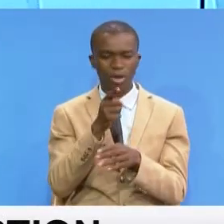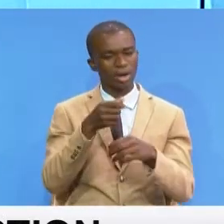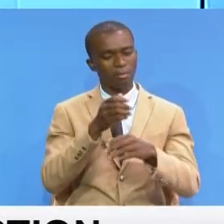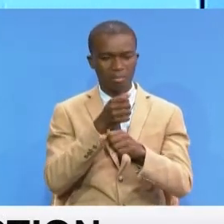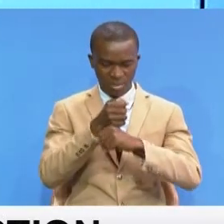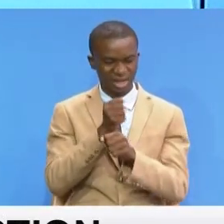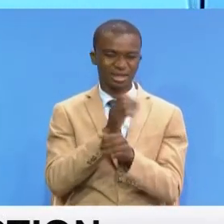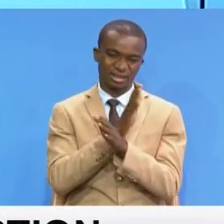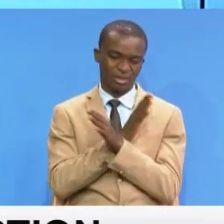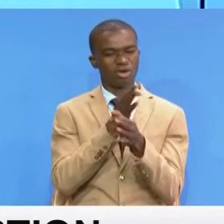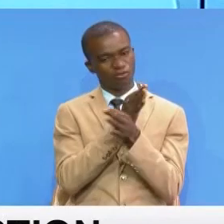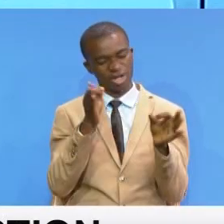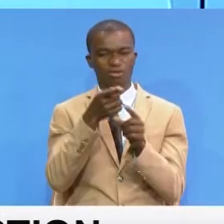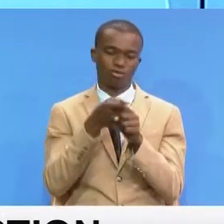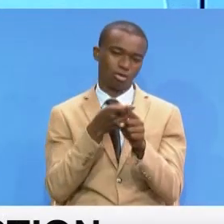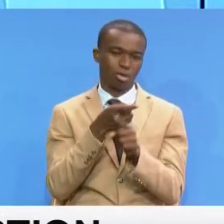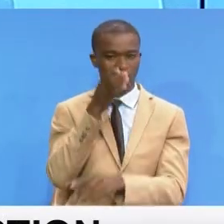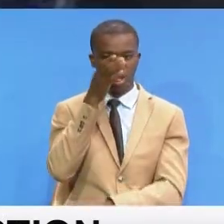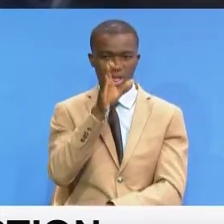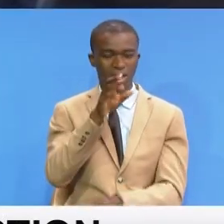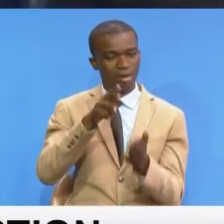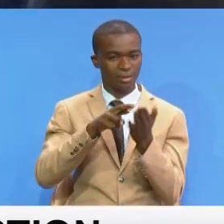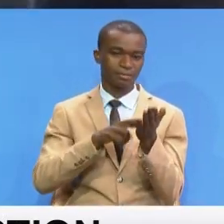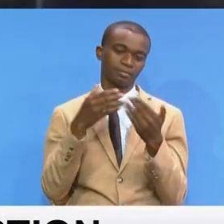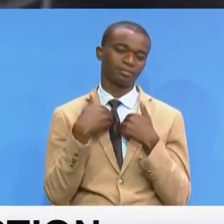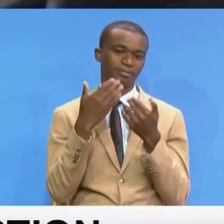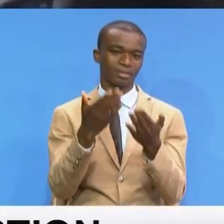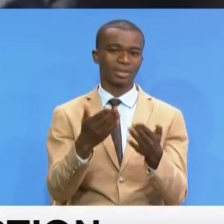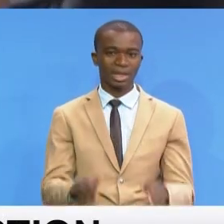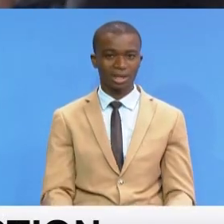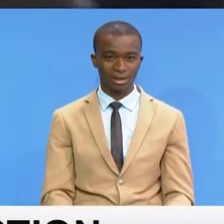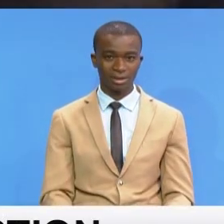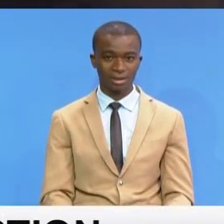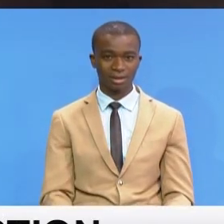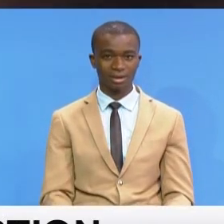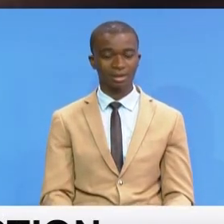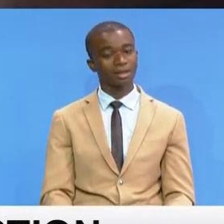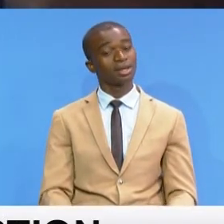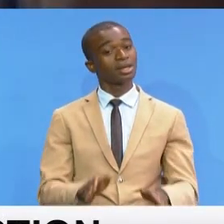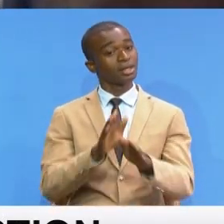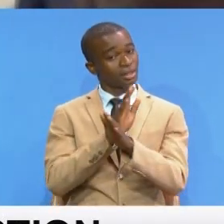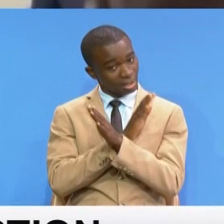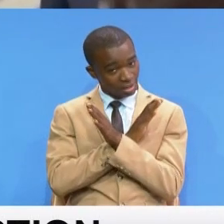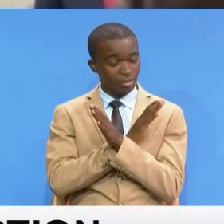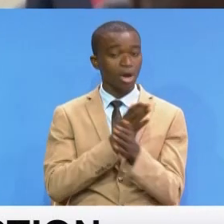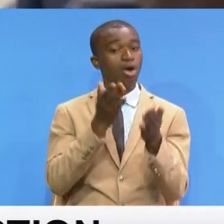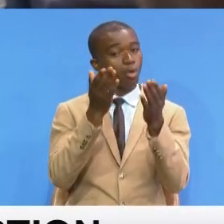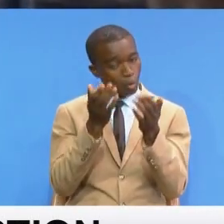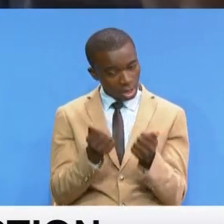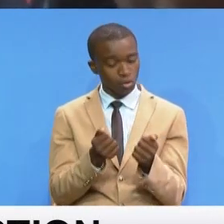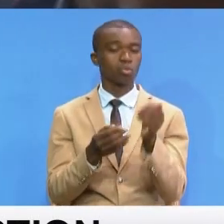Zambia. Details in the following report. Dialogue between government and chiefs is essential for harmonious and inclusive